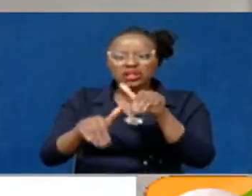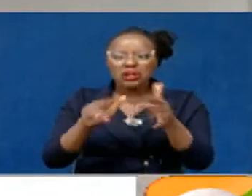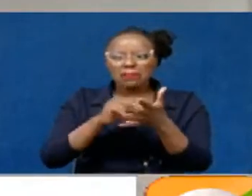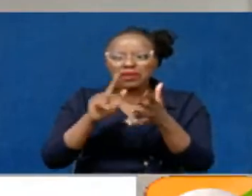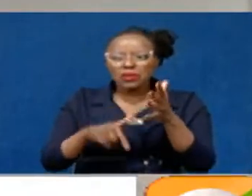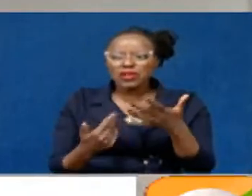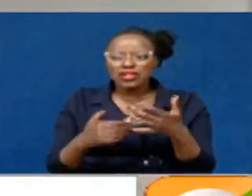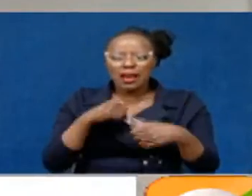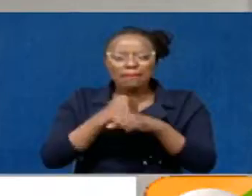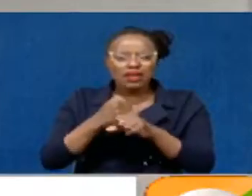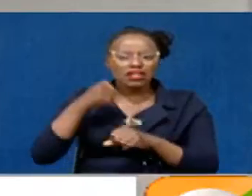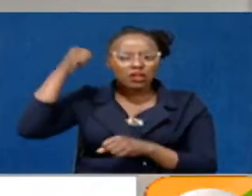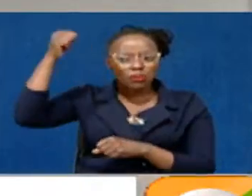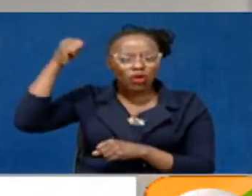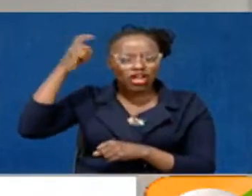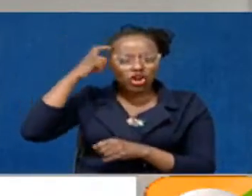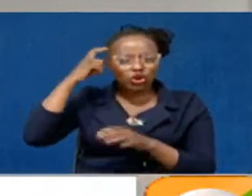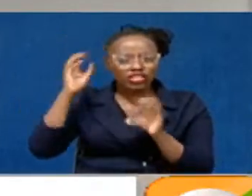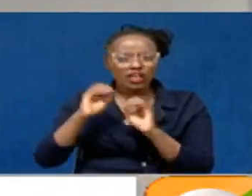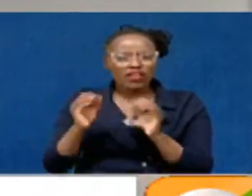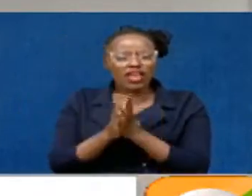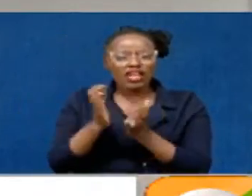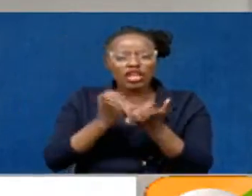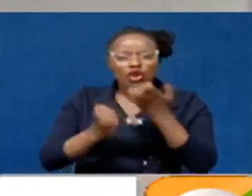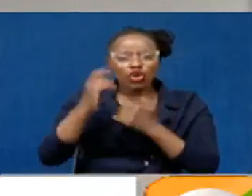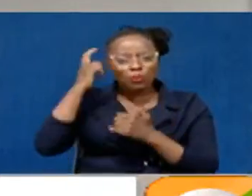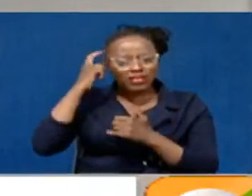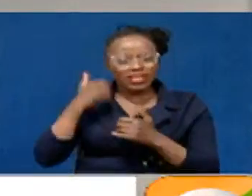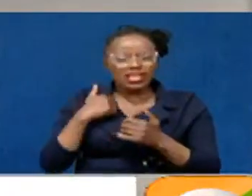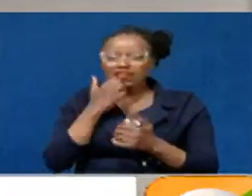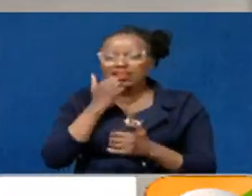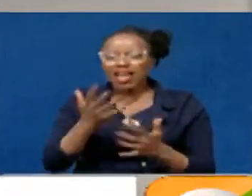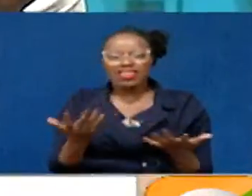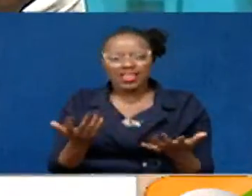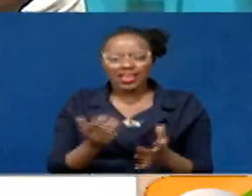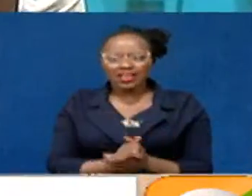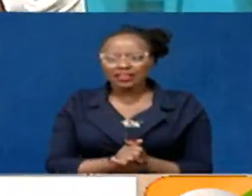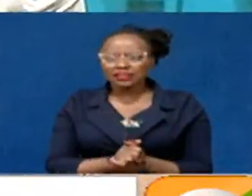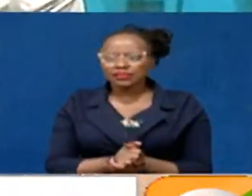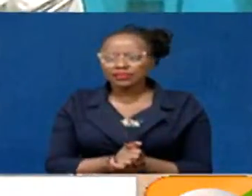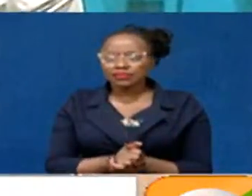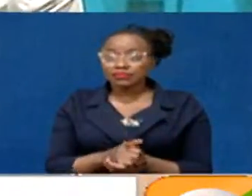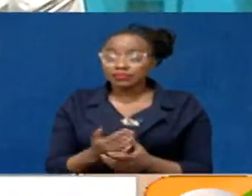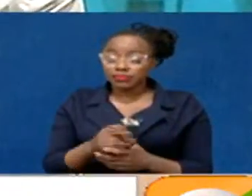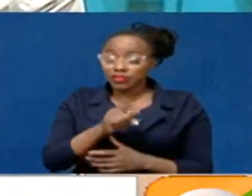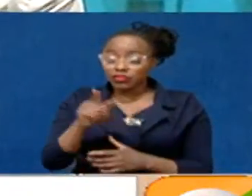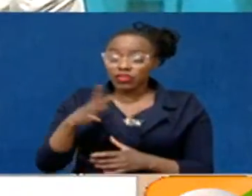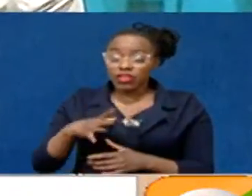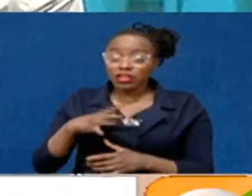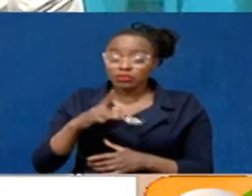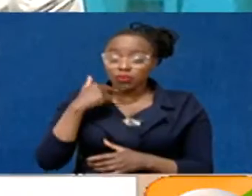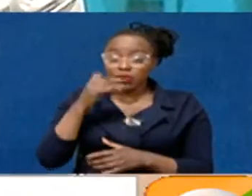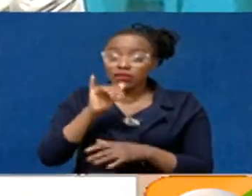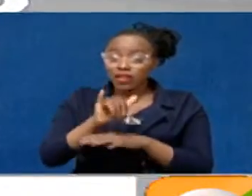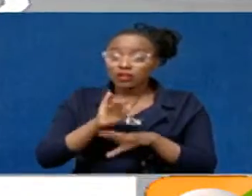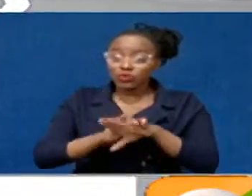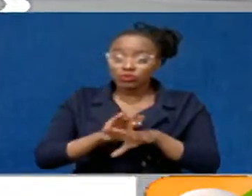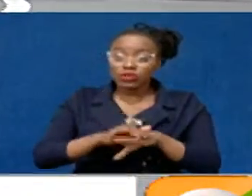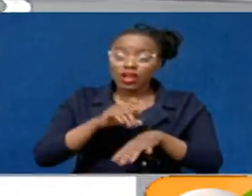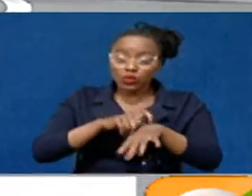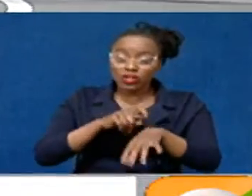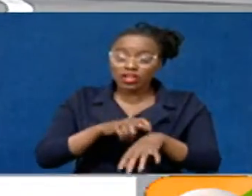so it does not make political sense and economical sense. And in any case, even if I mean, for those people, that would be a good